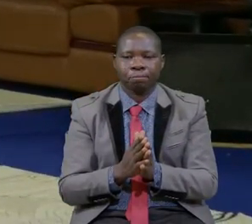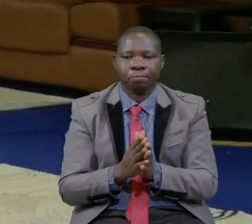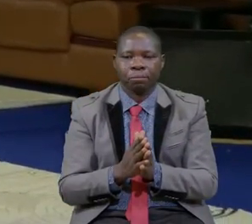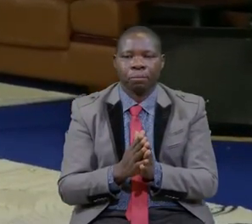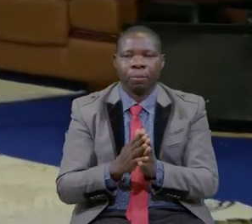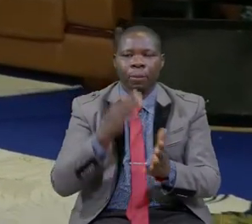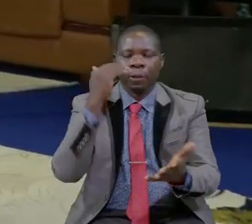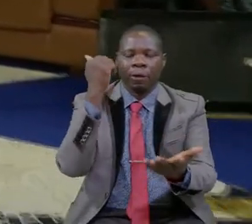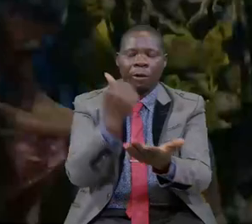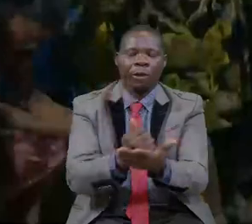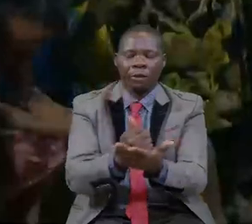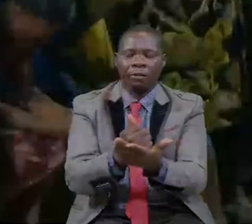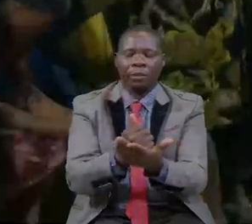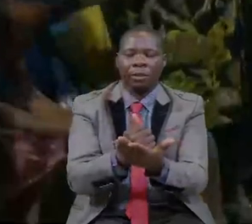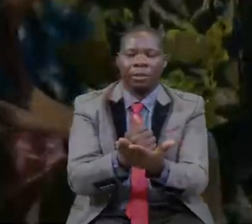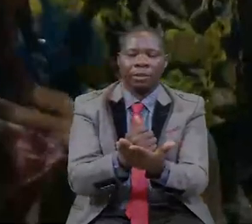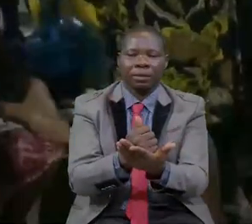Amen.